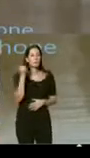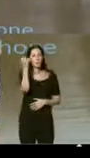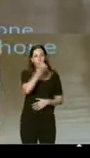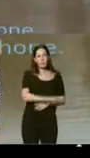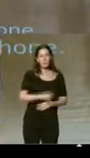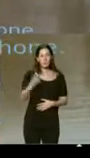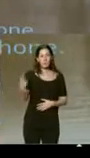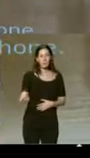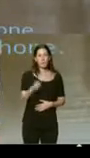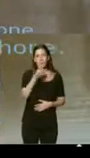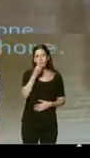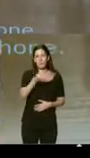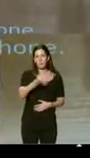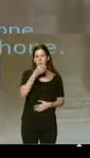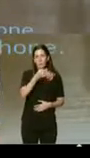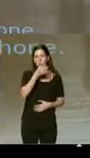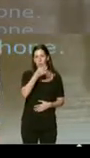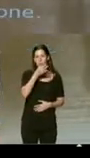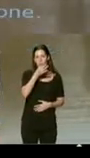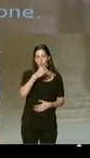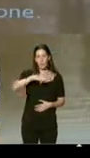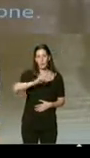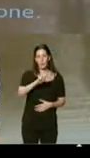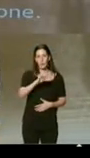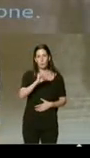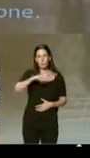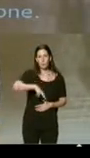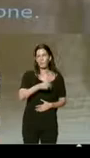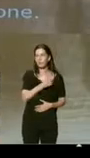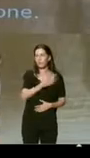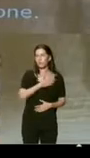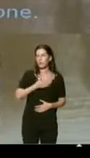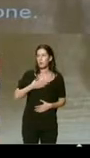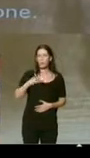Hello, good afternoon. My name is Josuan Martin.